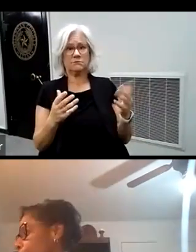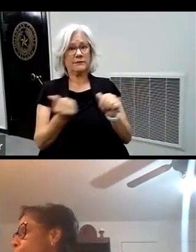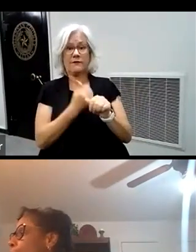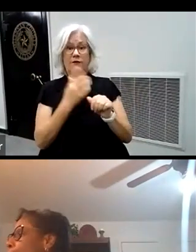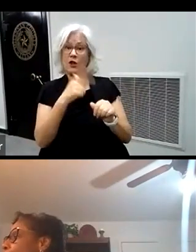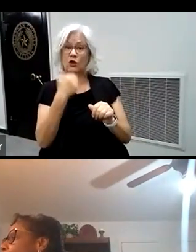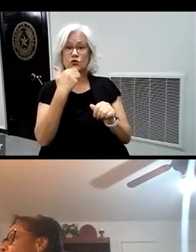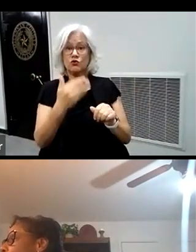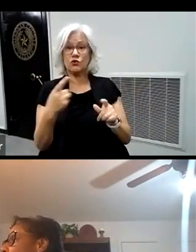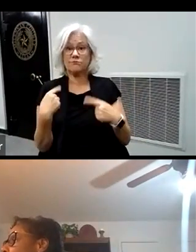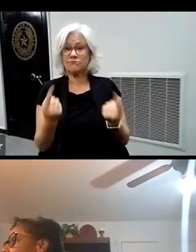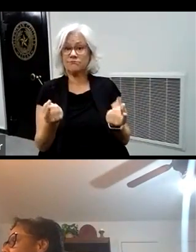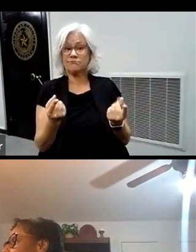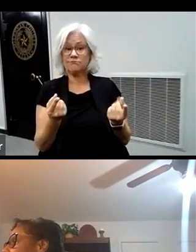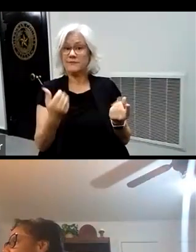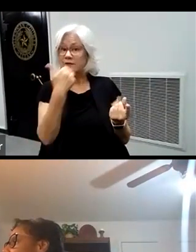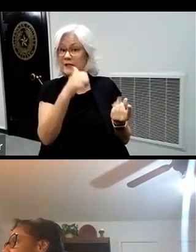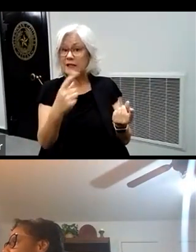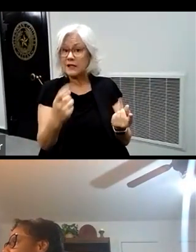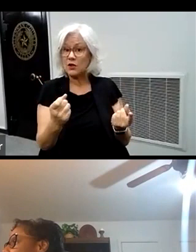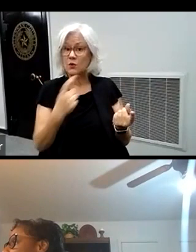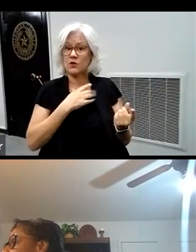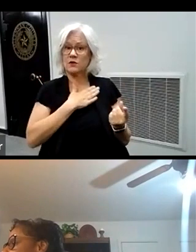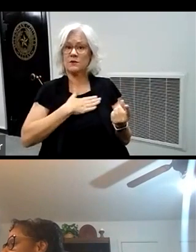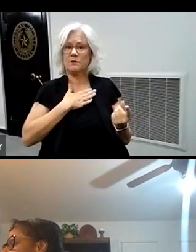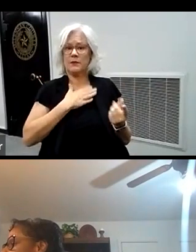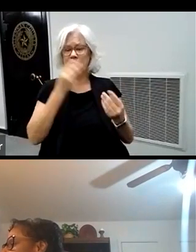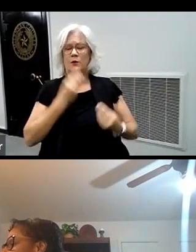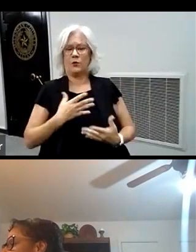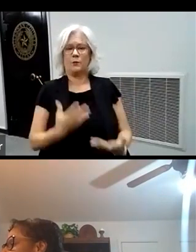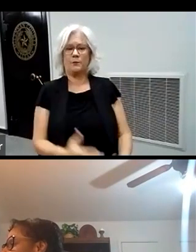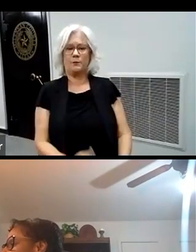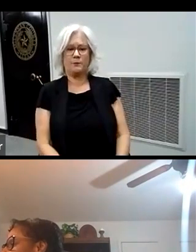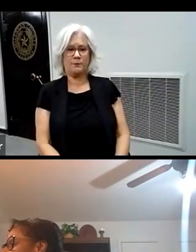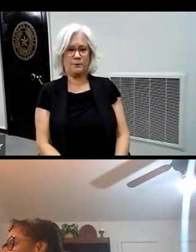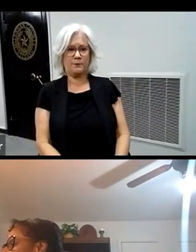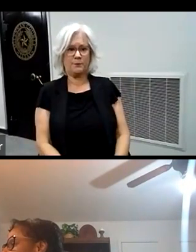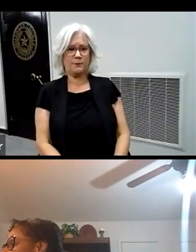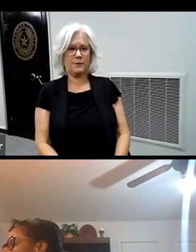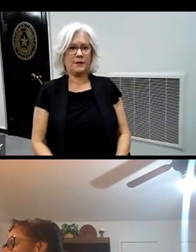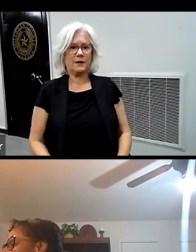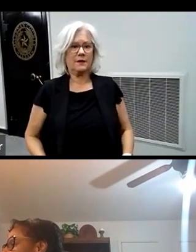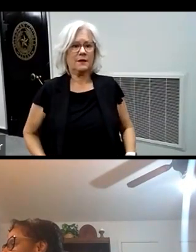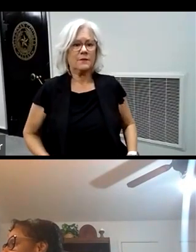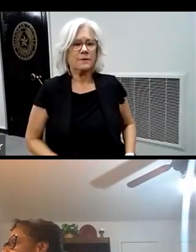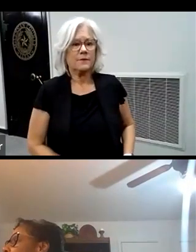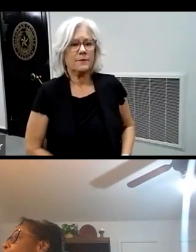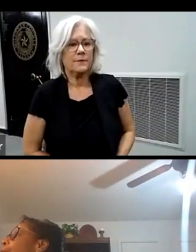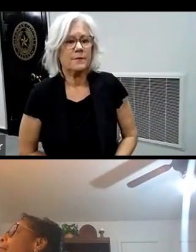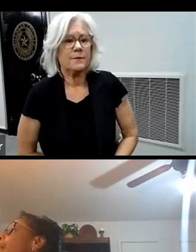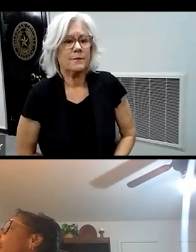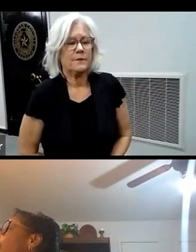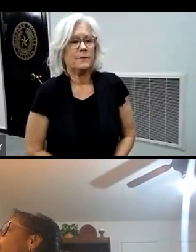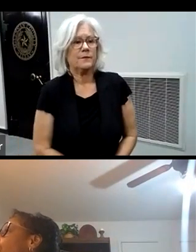looks good. If you have any questions, please let us know. Okay, any questions?